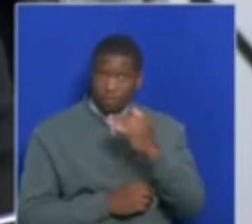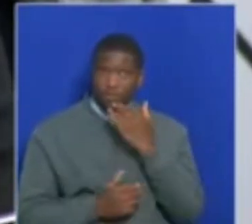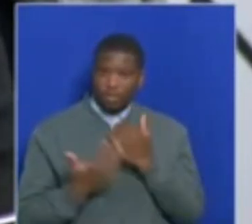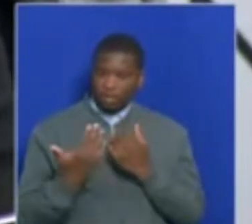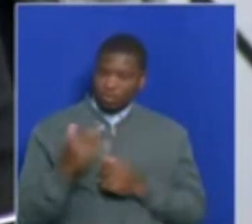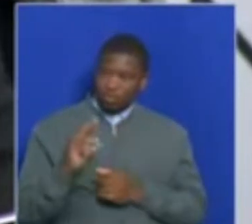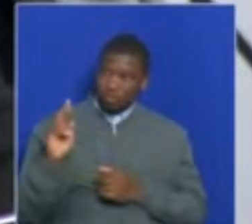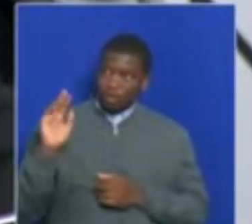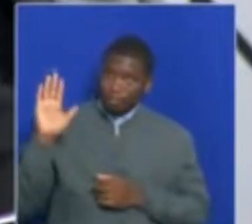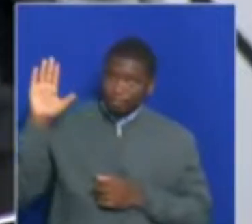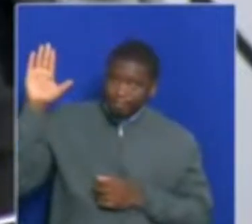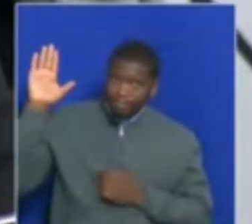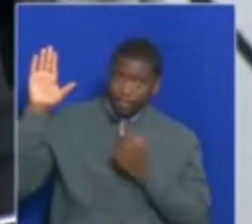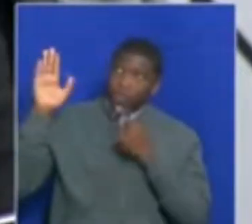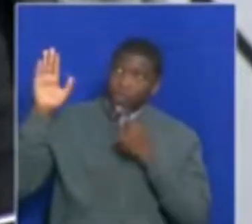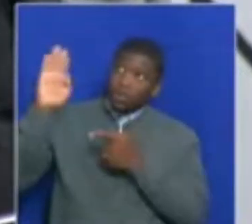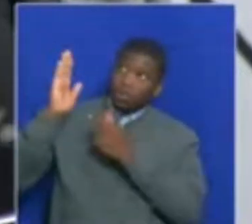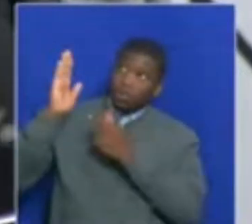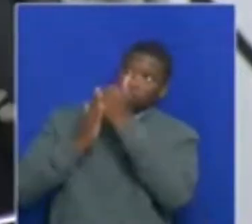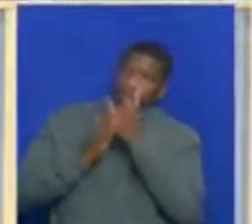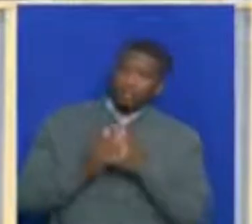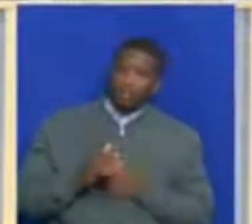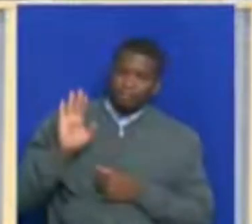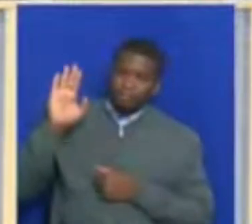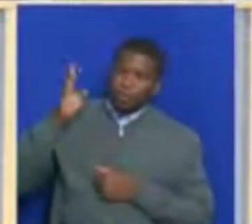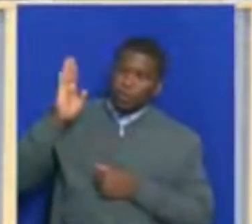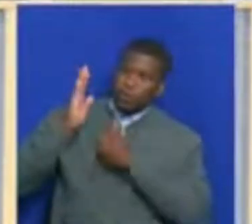"So help me God." So help me God. Thank you.